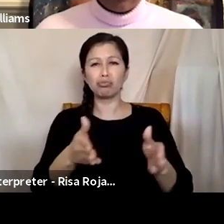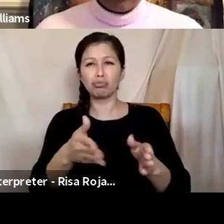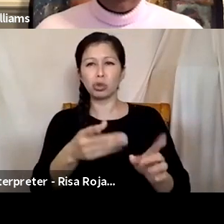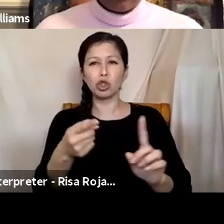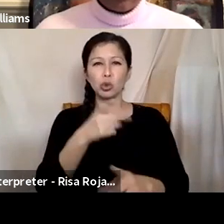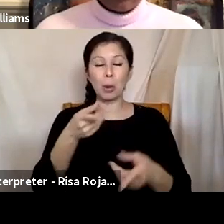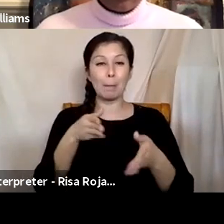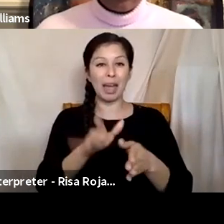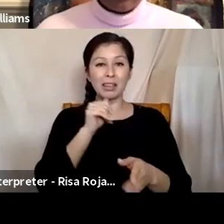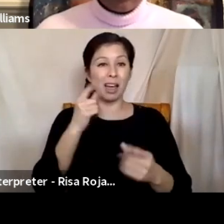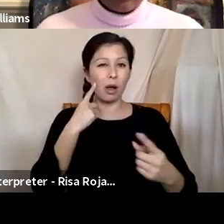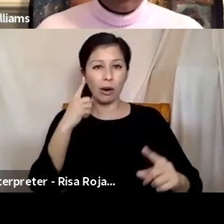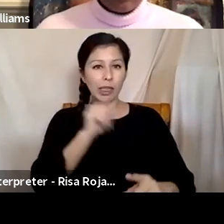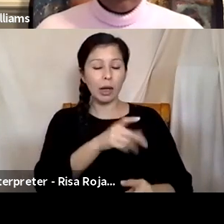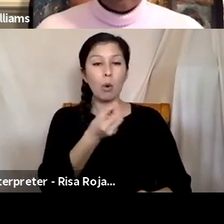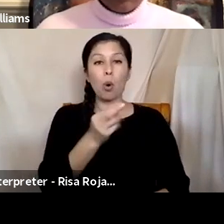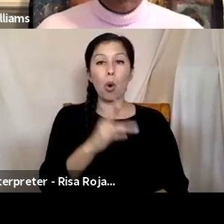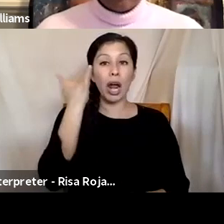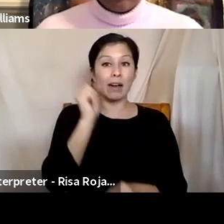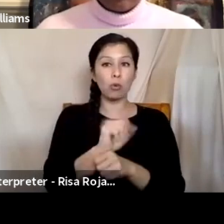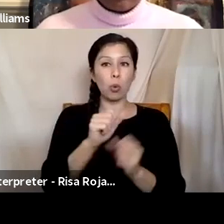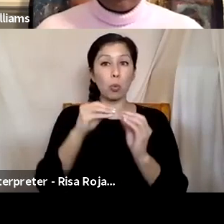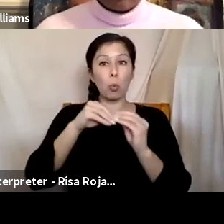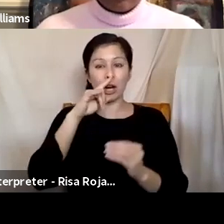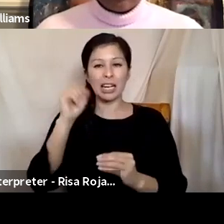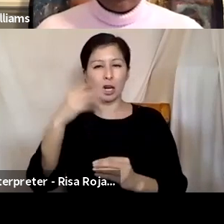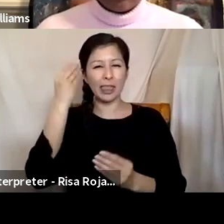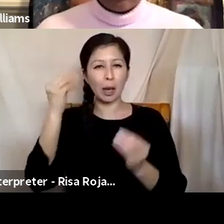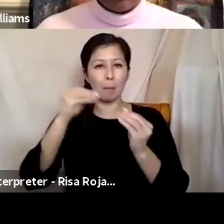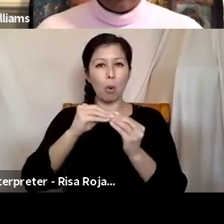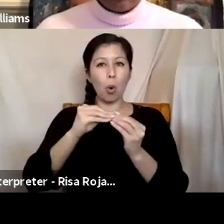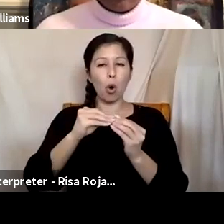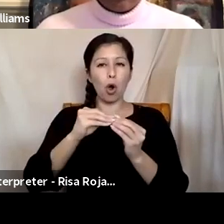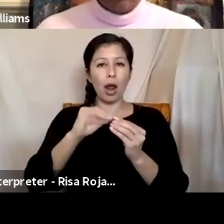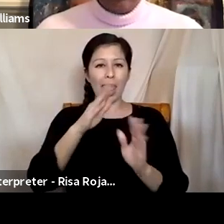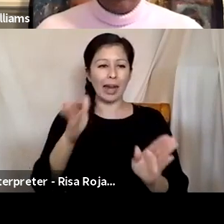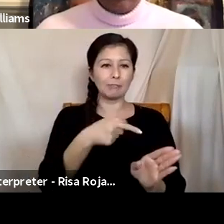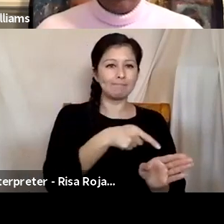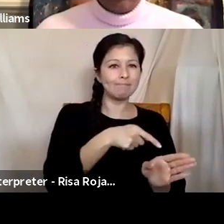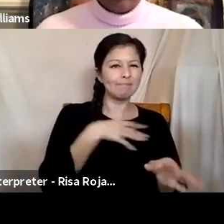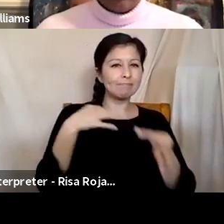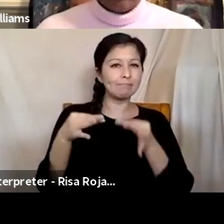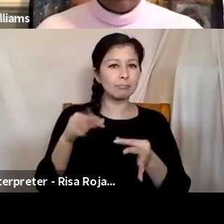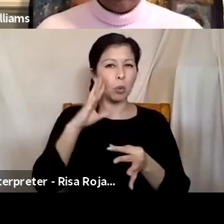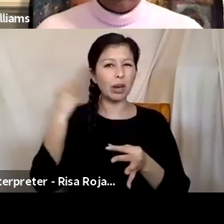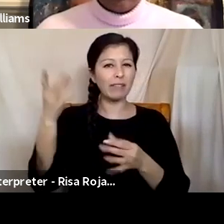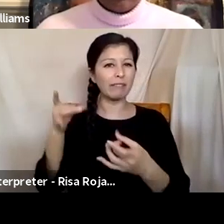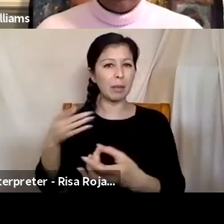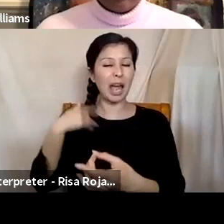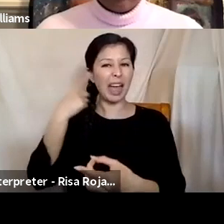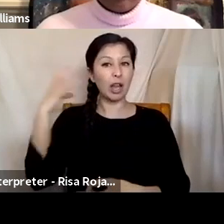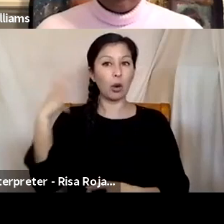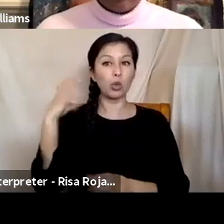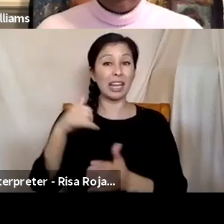either not working, or if you're working with any more kids, can you think more along these lines? I think that coaches can